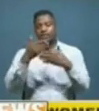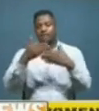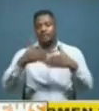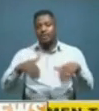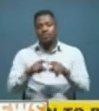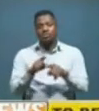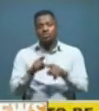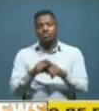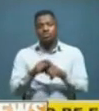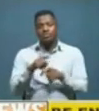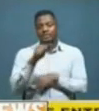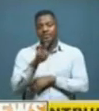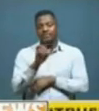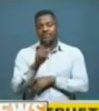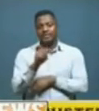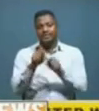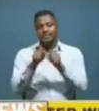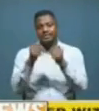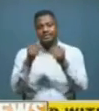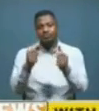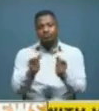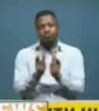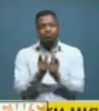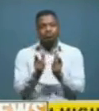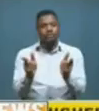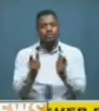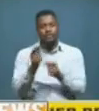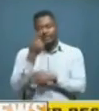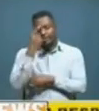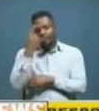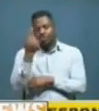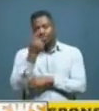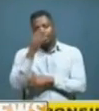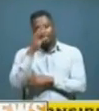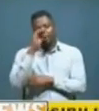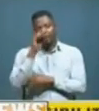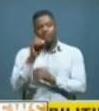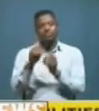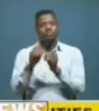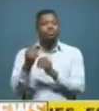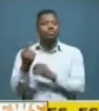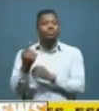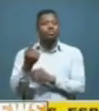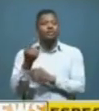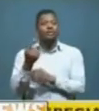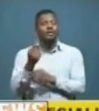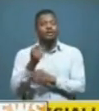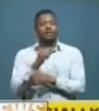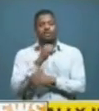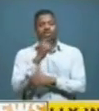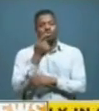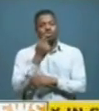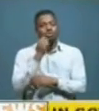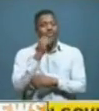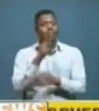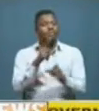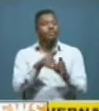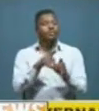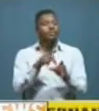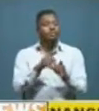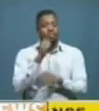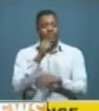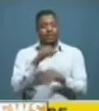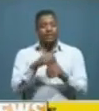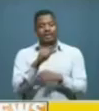way TVET systems are generally operated are often not conducive to women's participation. The woman in